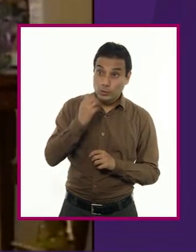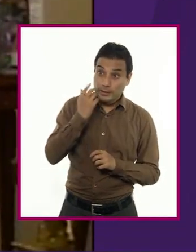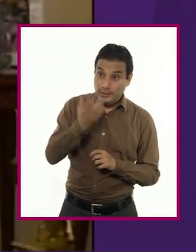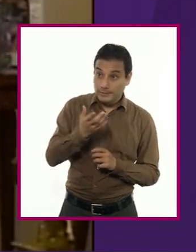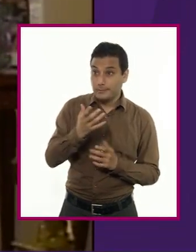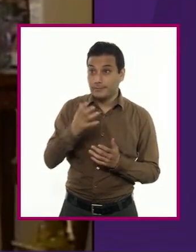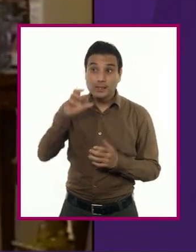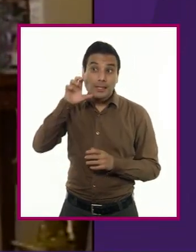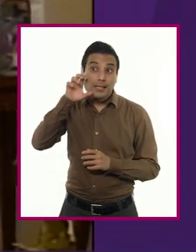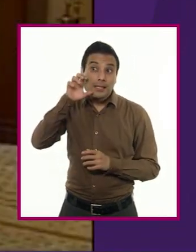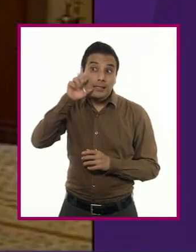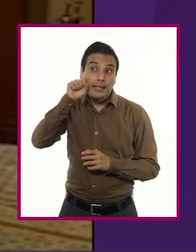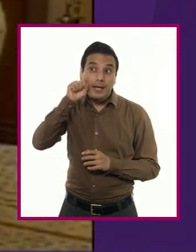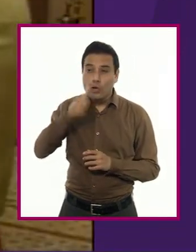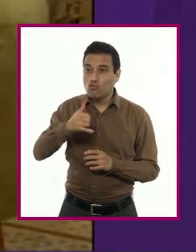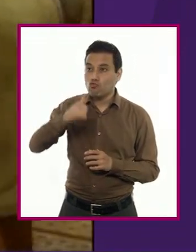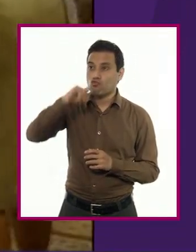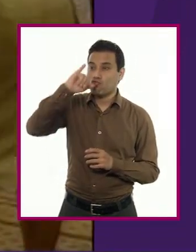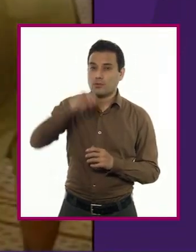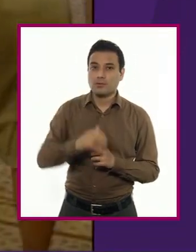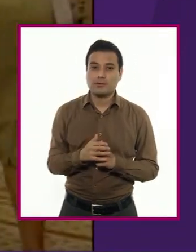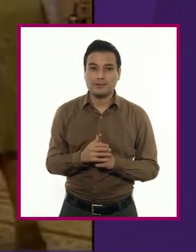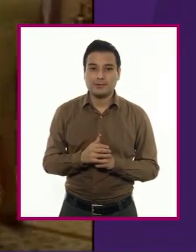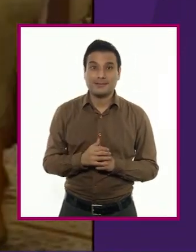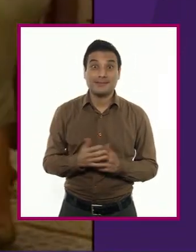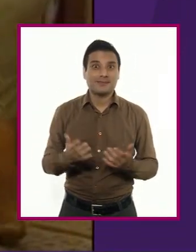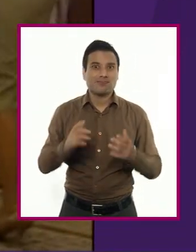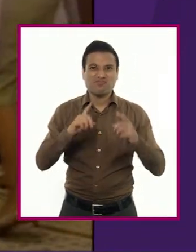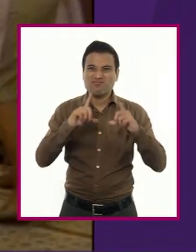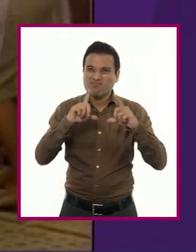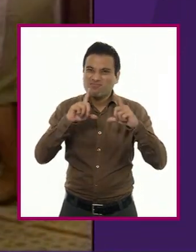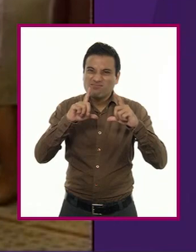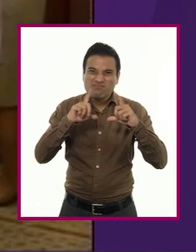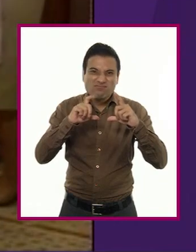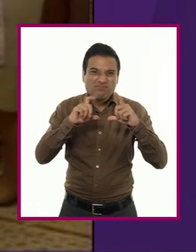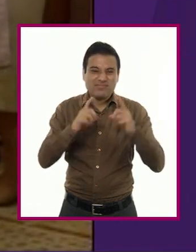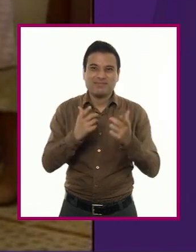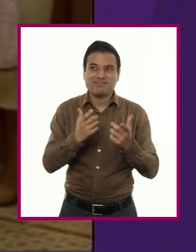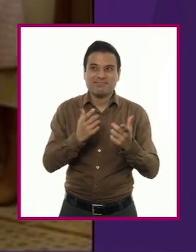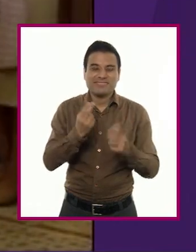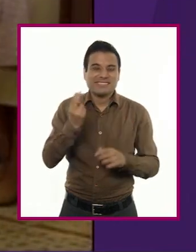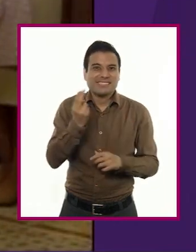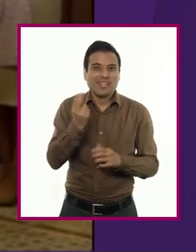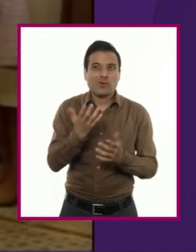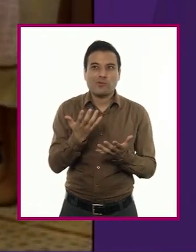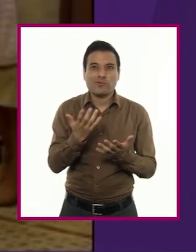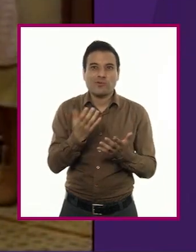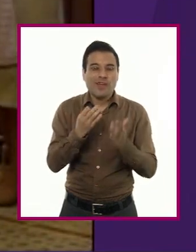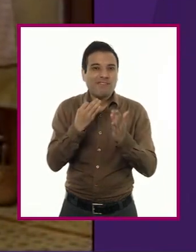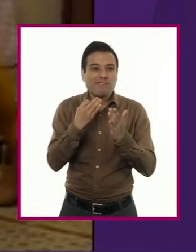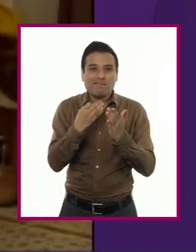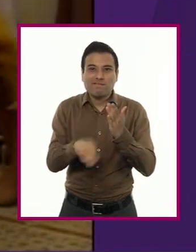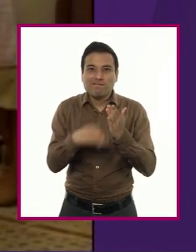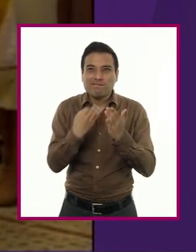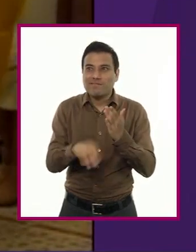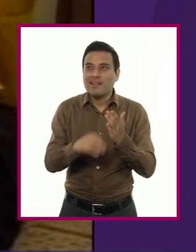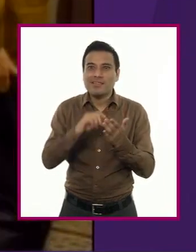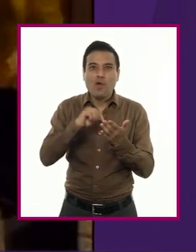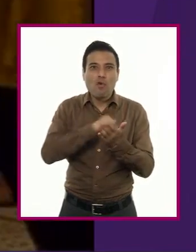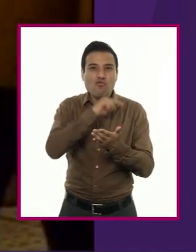orange juice? Yes. We can have great pictures. We just have to find some other objects to make us look like real